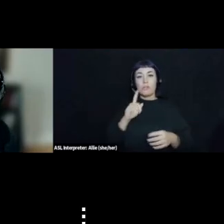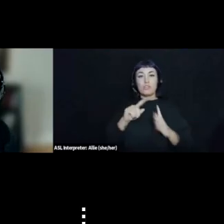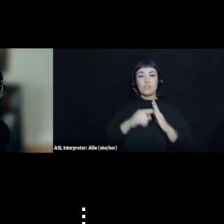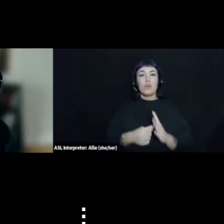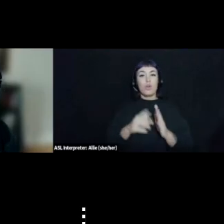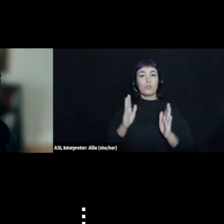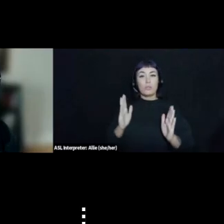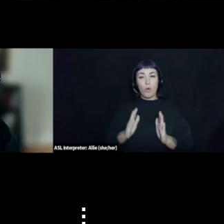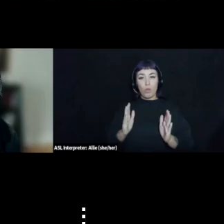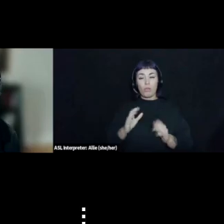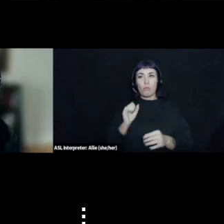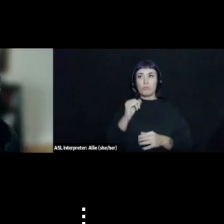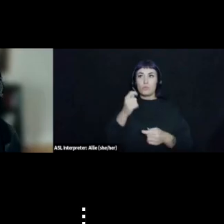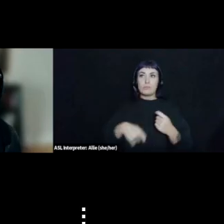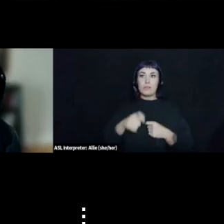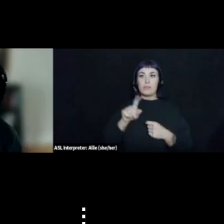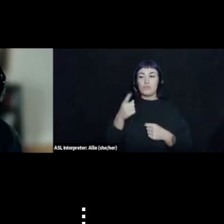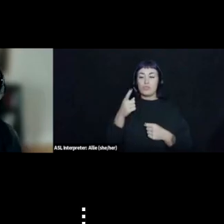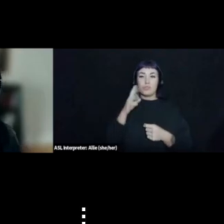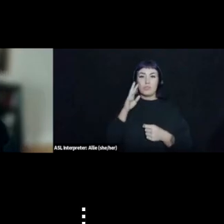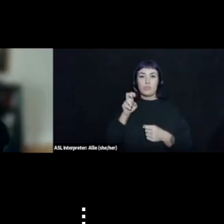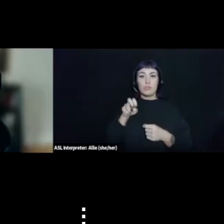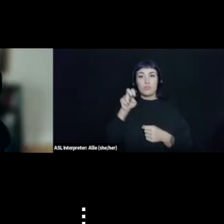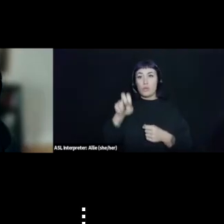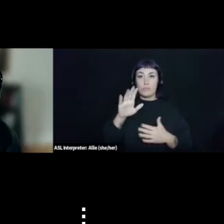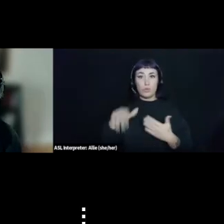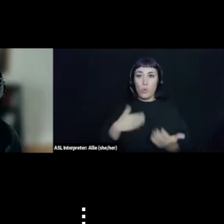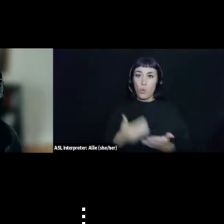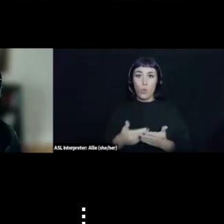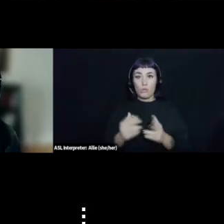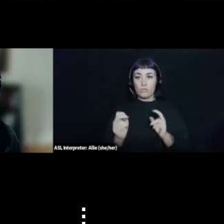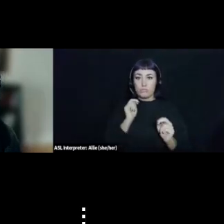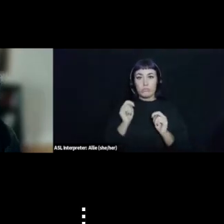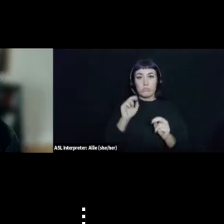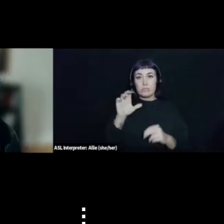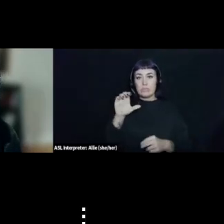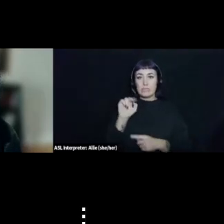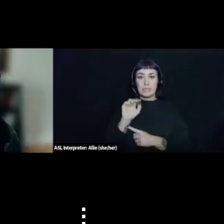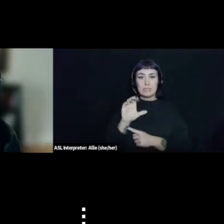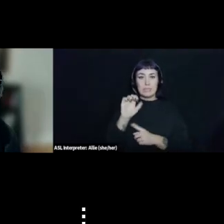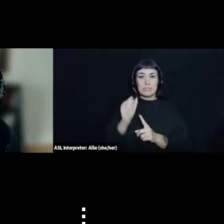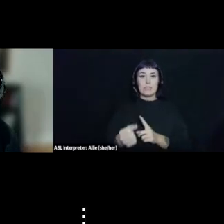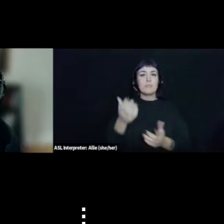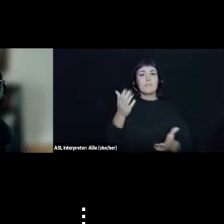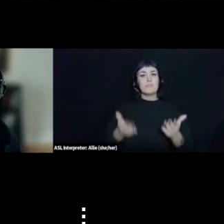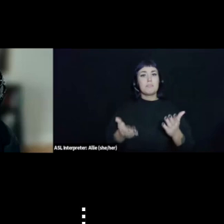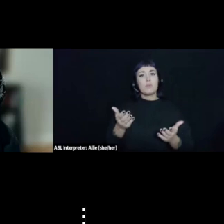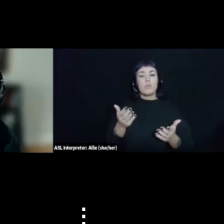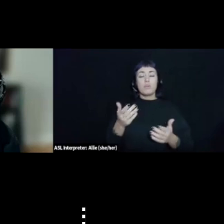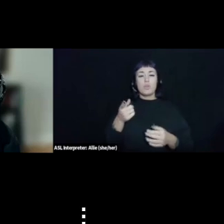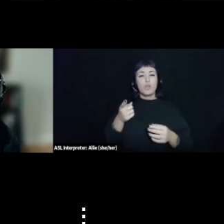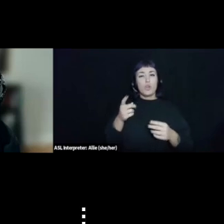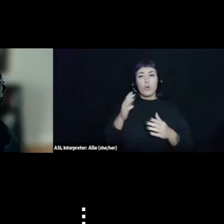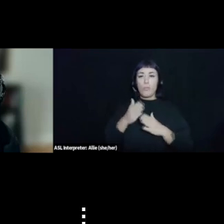start small. So instead of just jumping right into a whole negotiated CNC scene, maybe have your